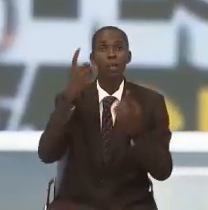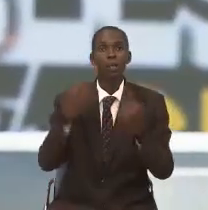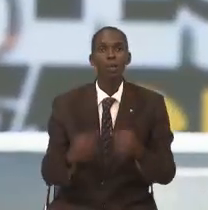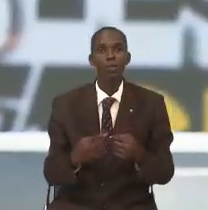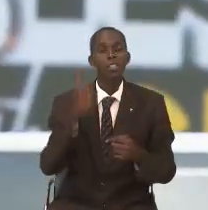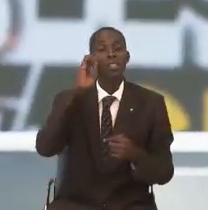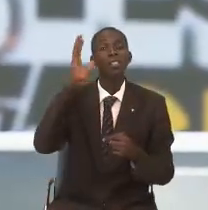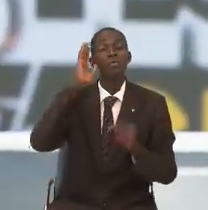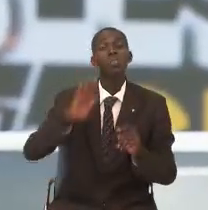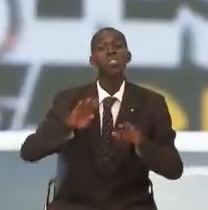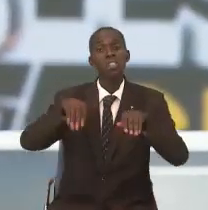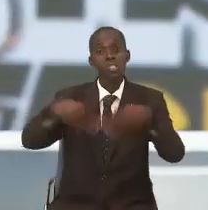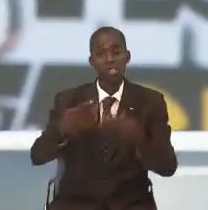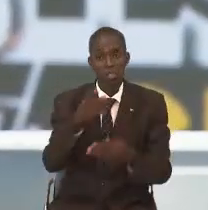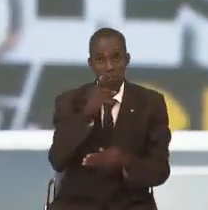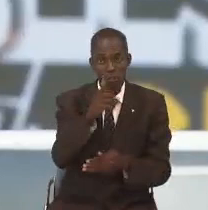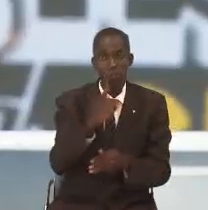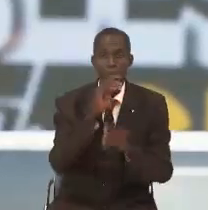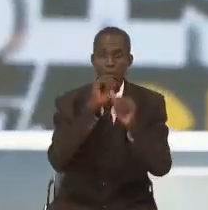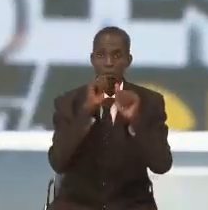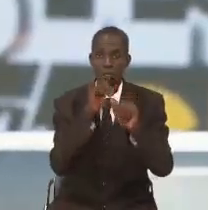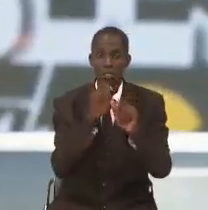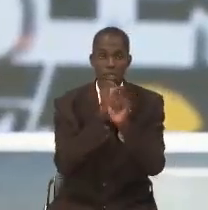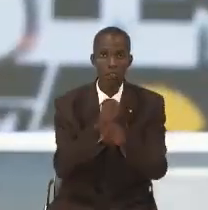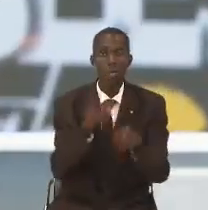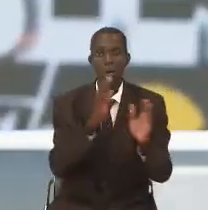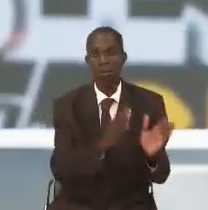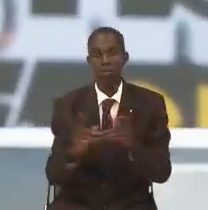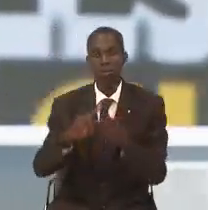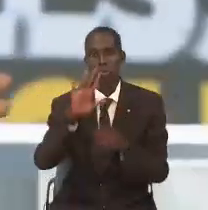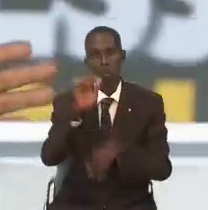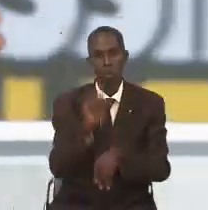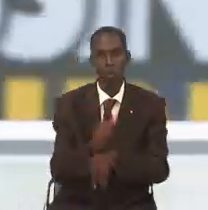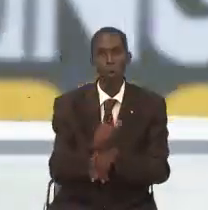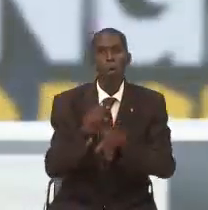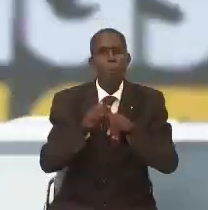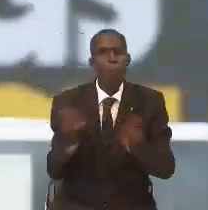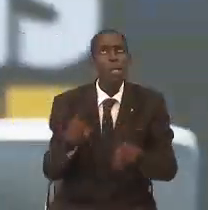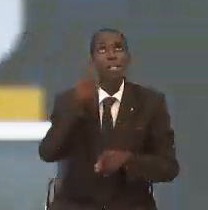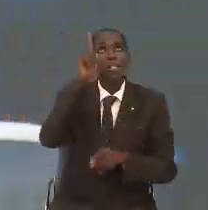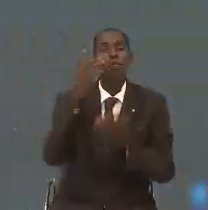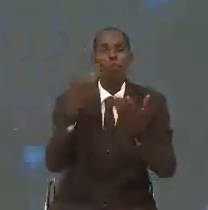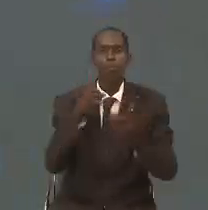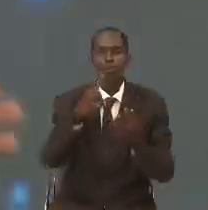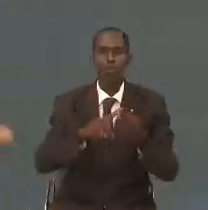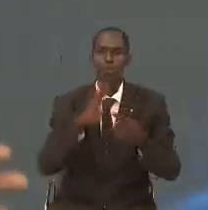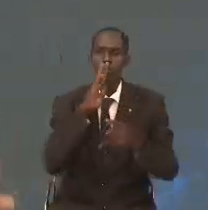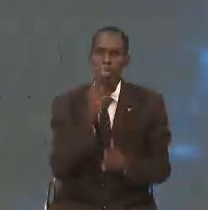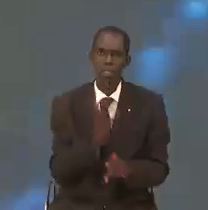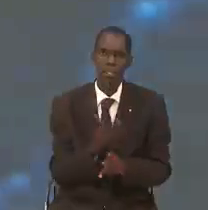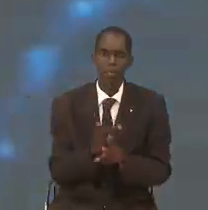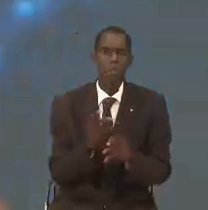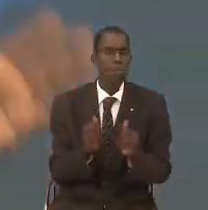you according as your work shall be. But he wants you to be preserved in